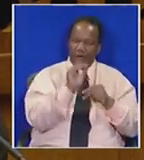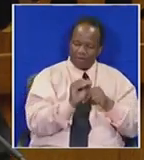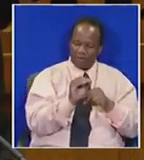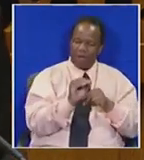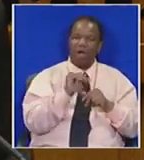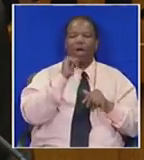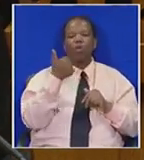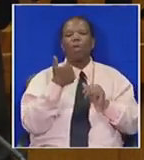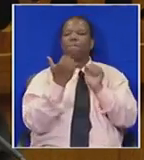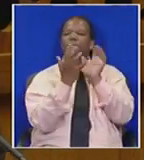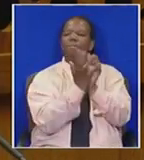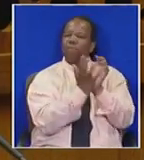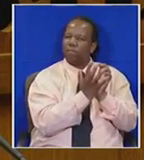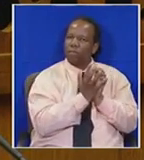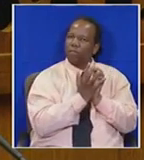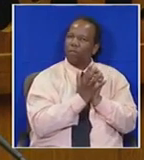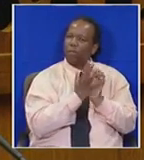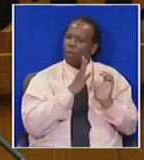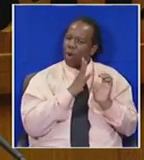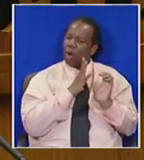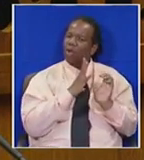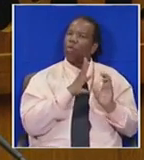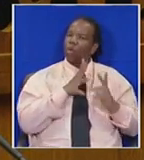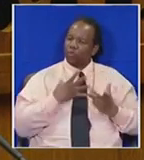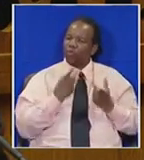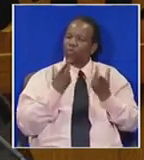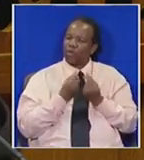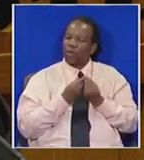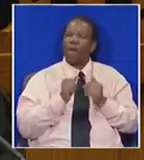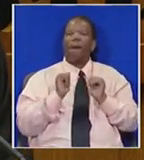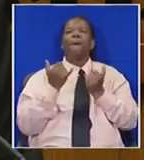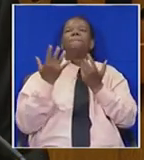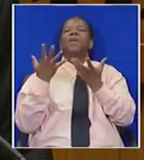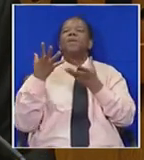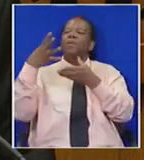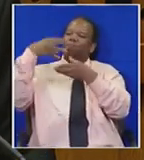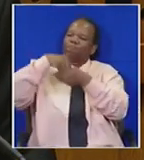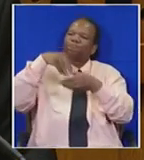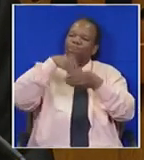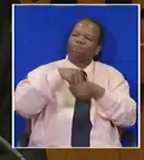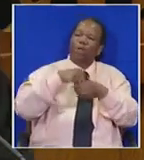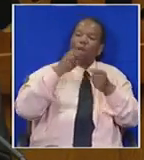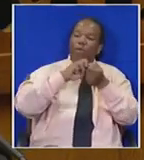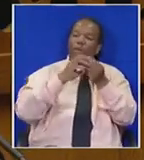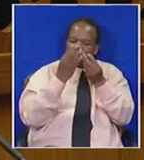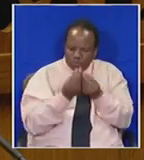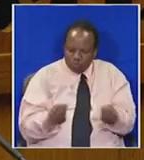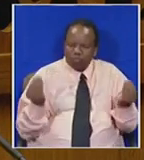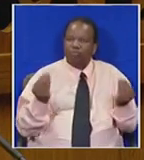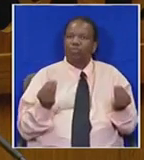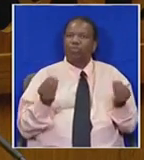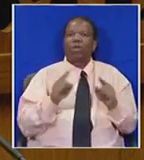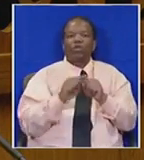partners because we want to do things differently, to draw people in to become part of the solution, to